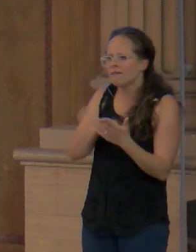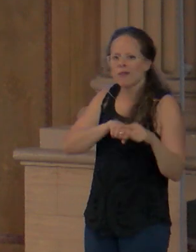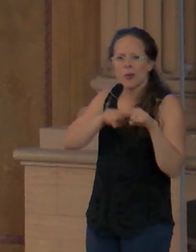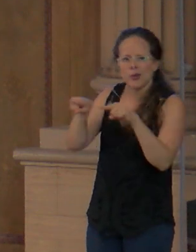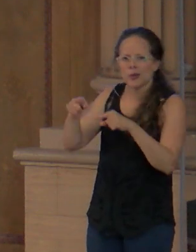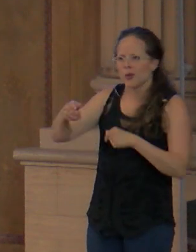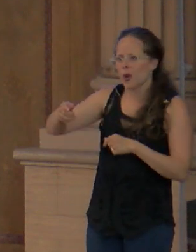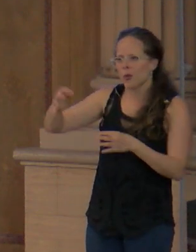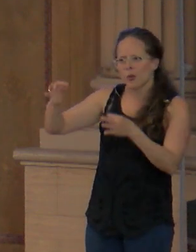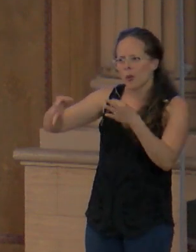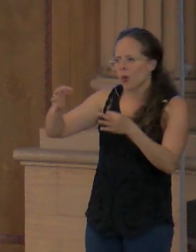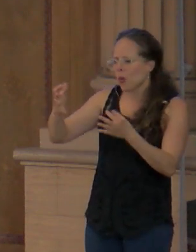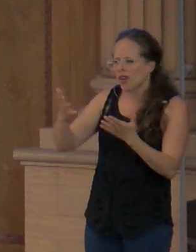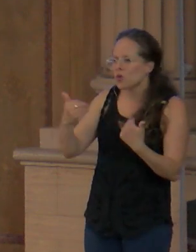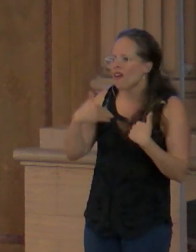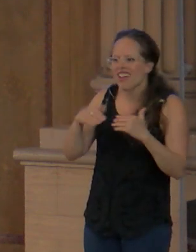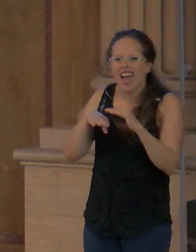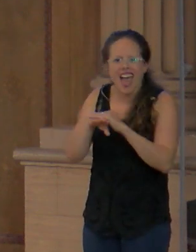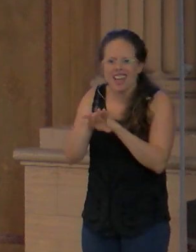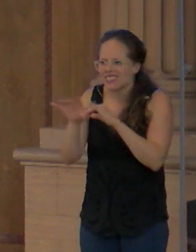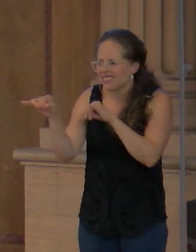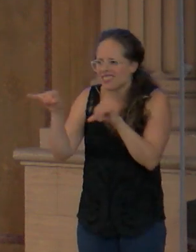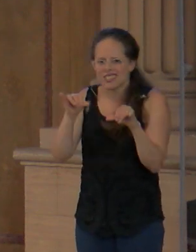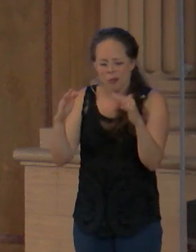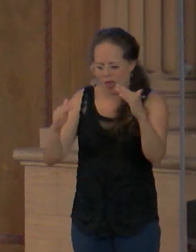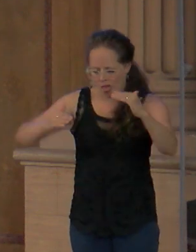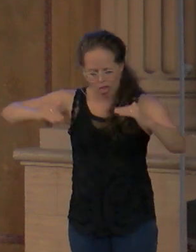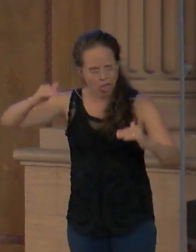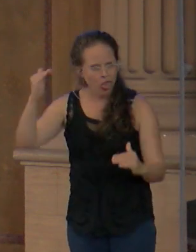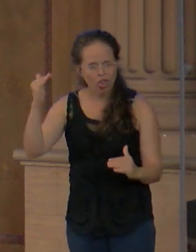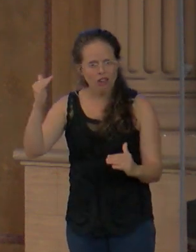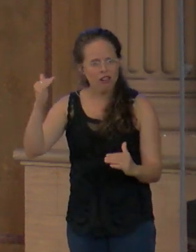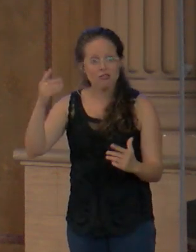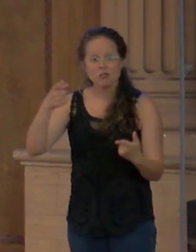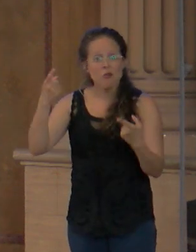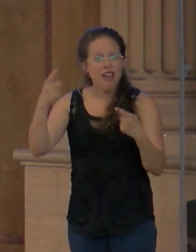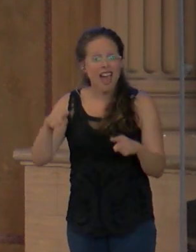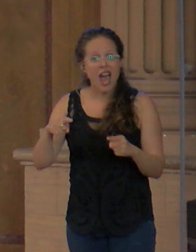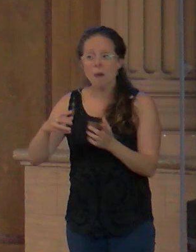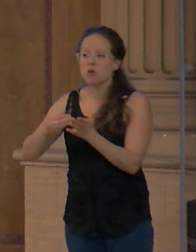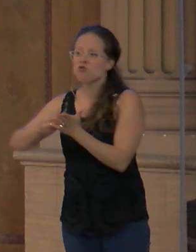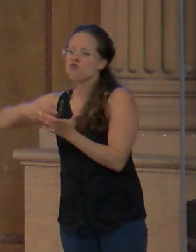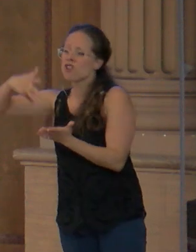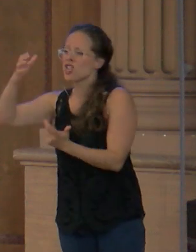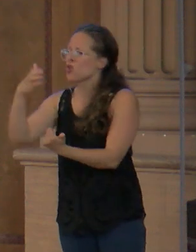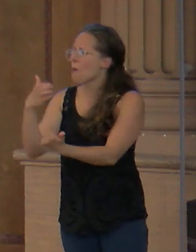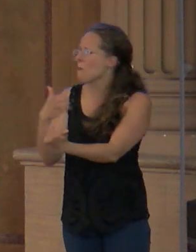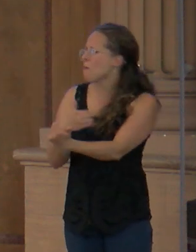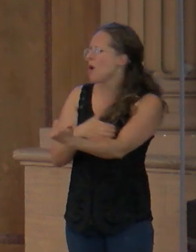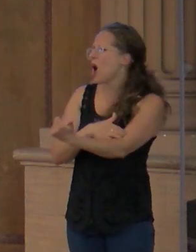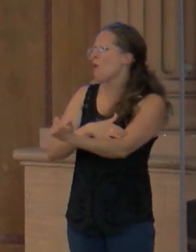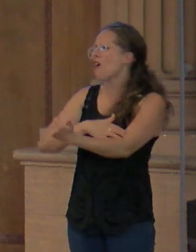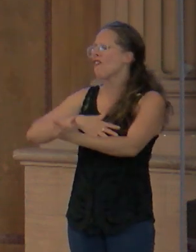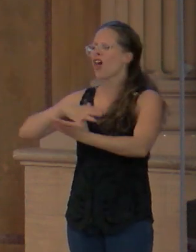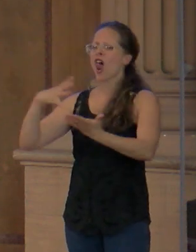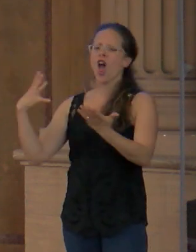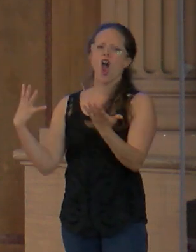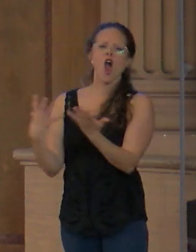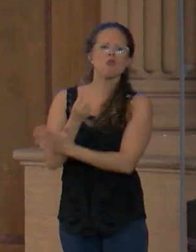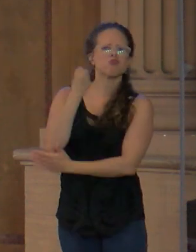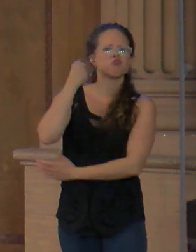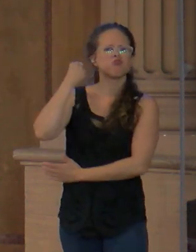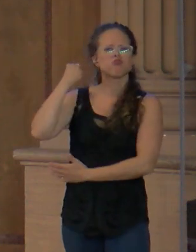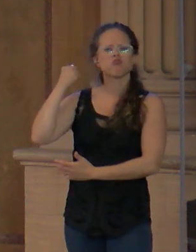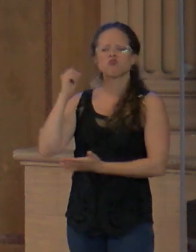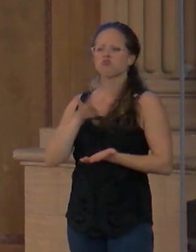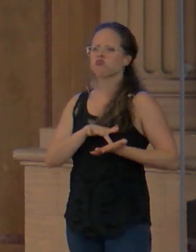same justice. And so it can create a society where the rich and the powerful can get away with things and the poor can get oppressed and they can feel like they have